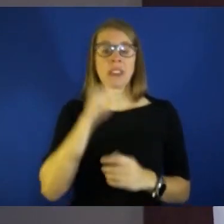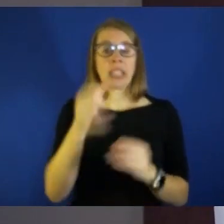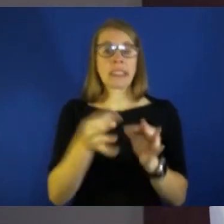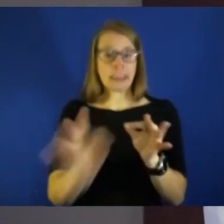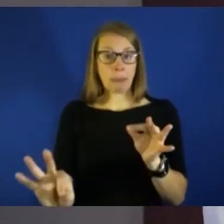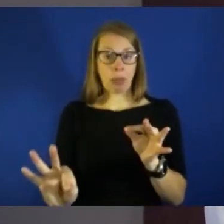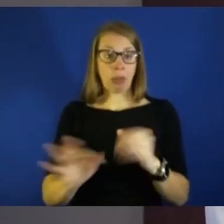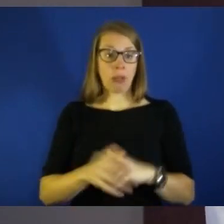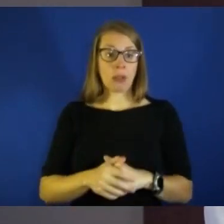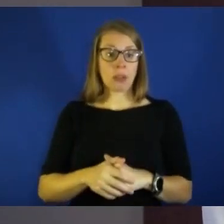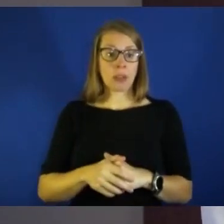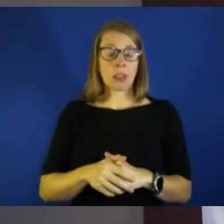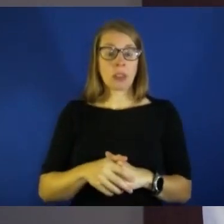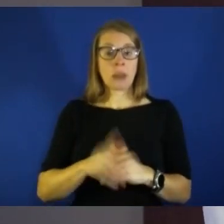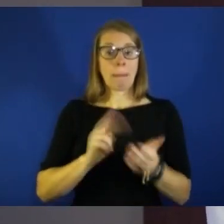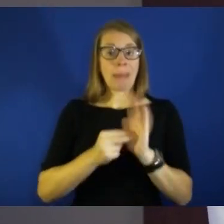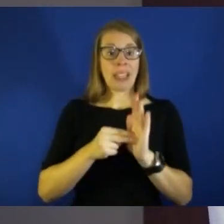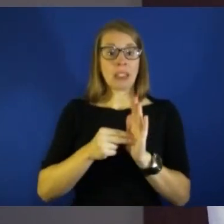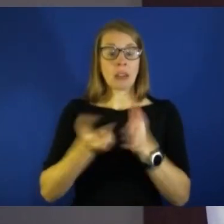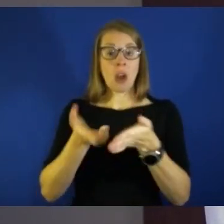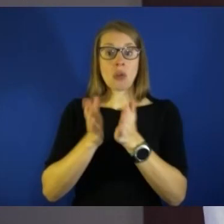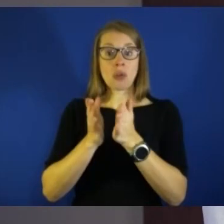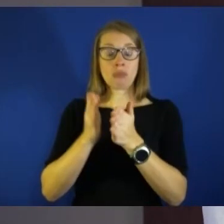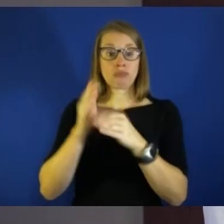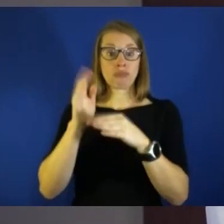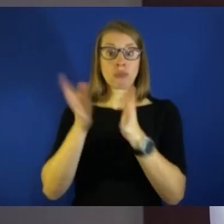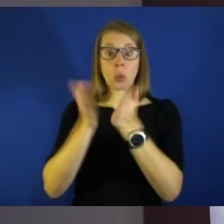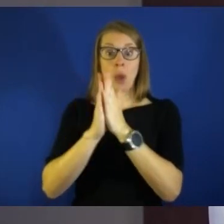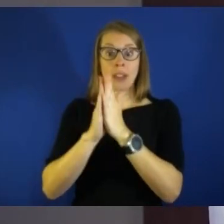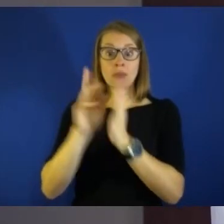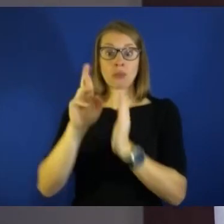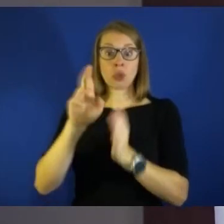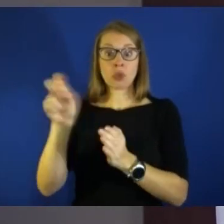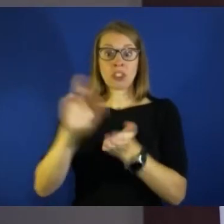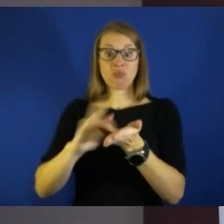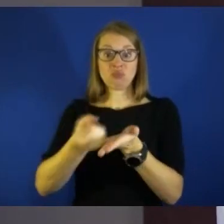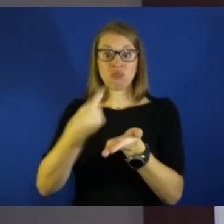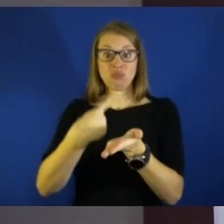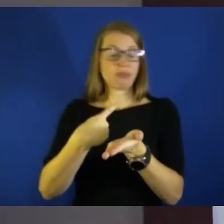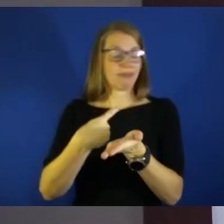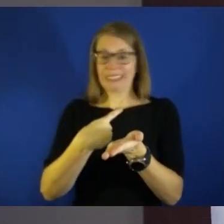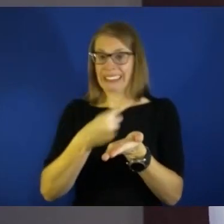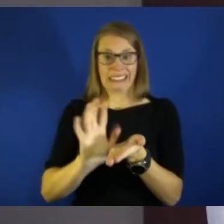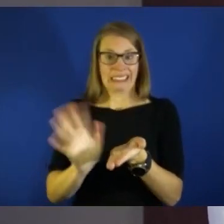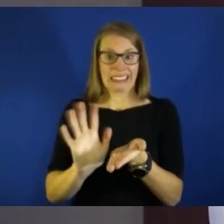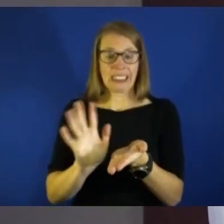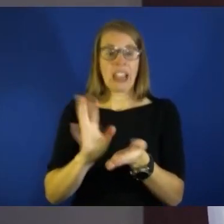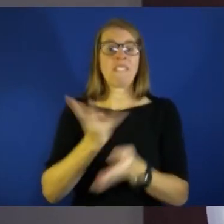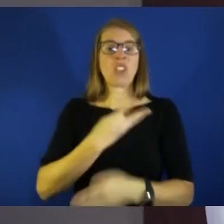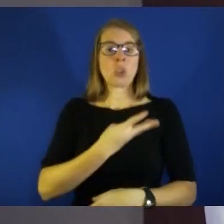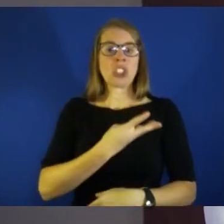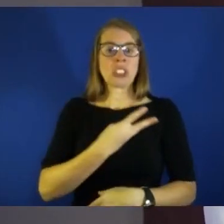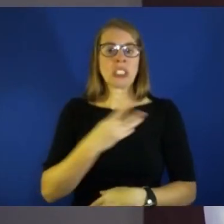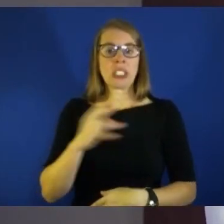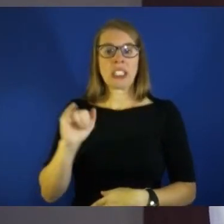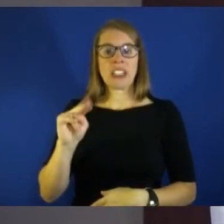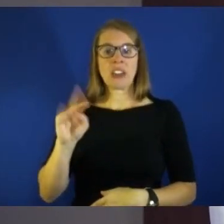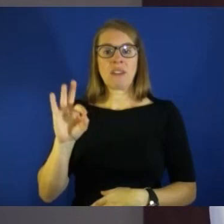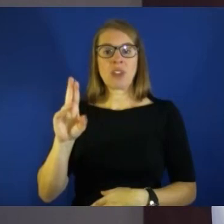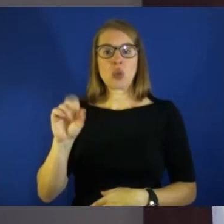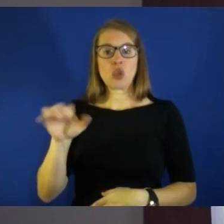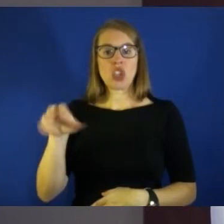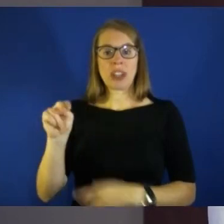the first route to take? Why wouldn't you just give it to everyone? Yeah. There's a few answers there. The biggest one is